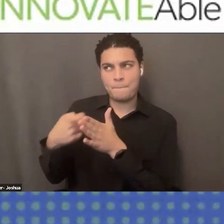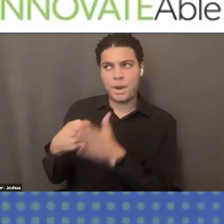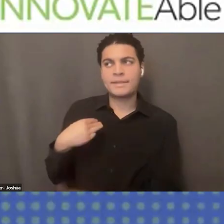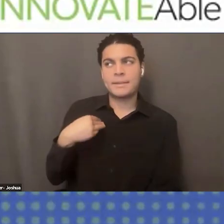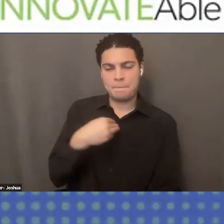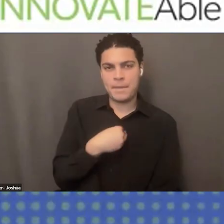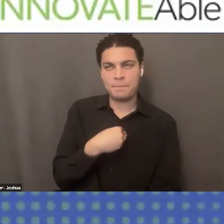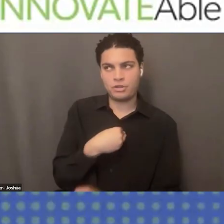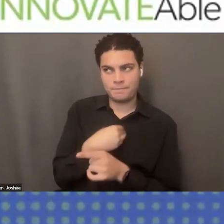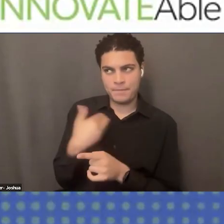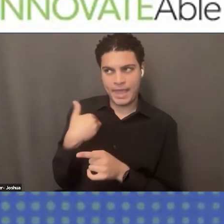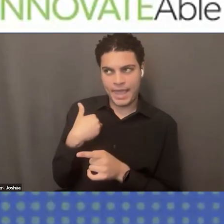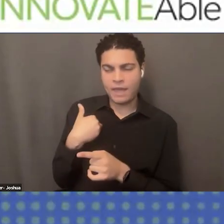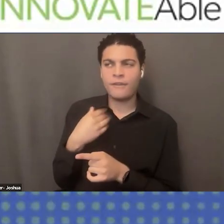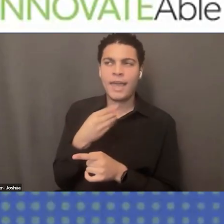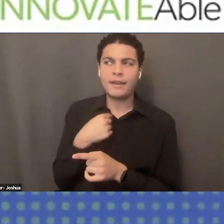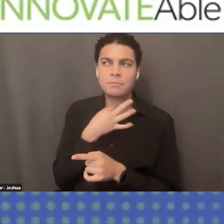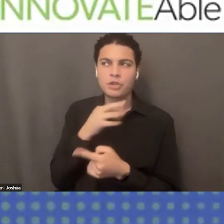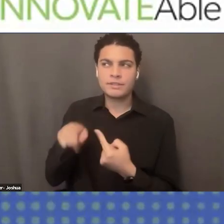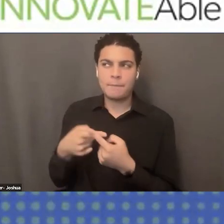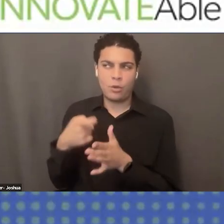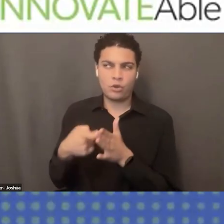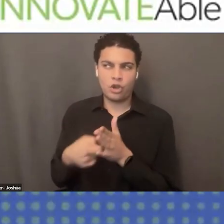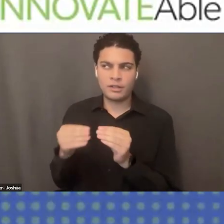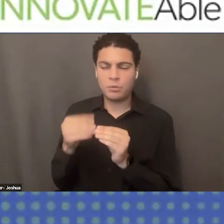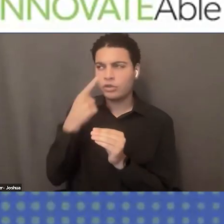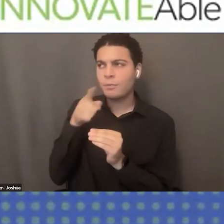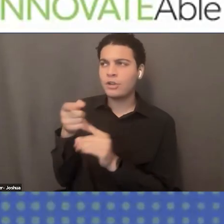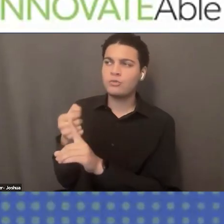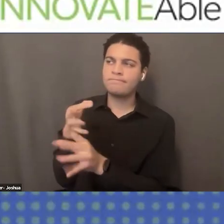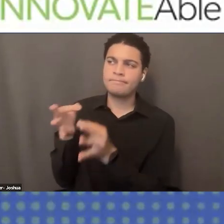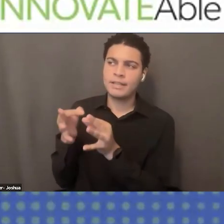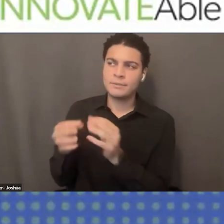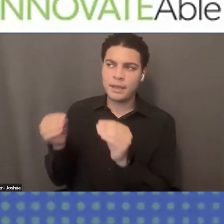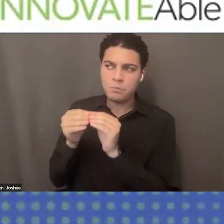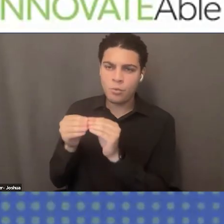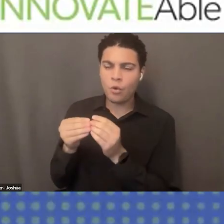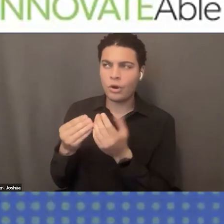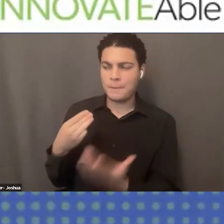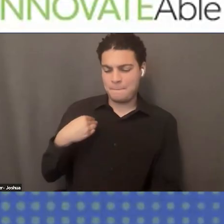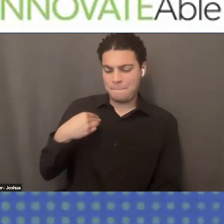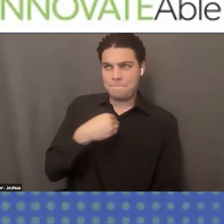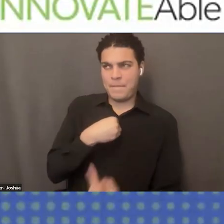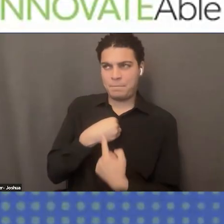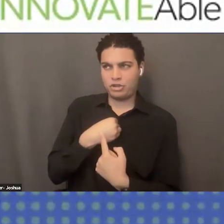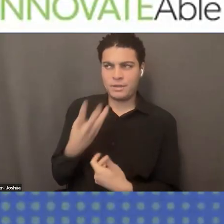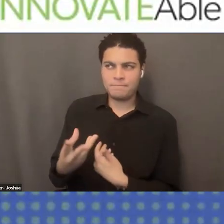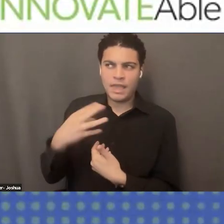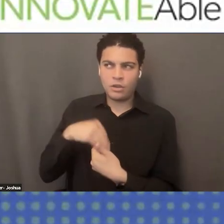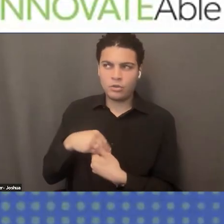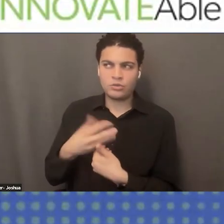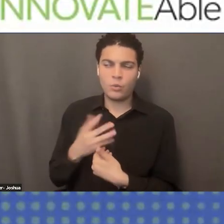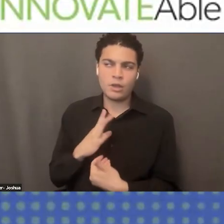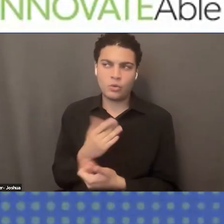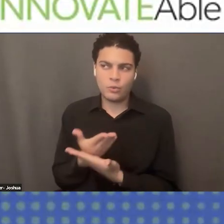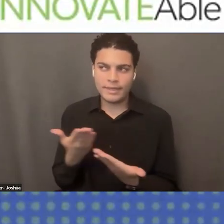and then of course costs. So could you tell me just a little bit more, what is involved in the membership? And why did you come